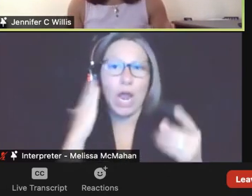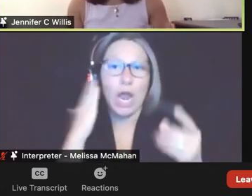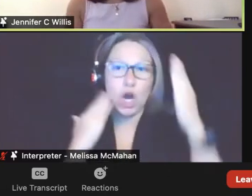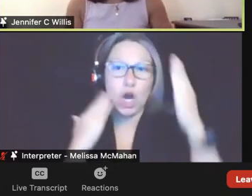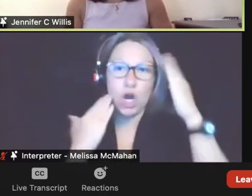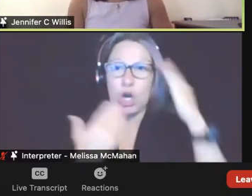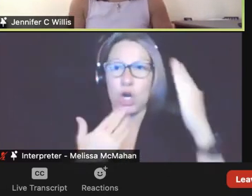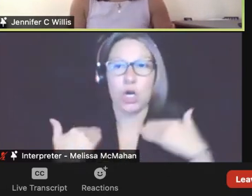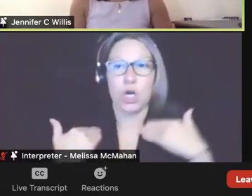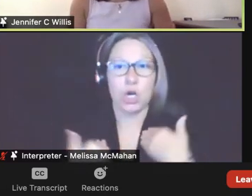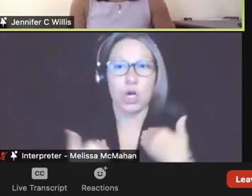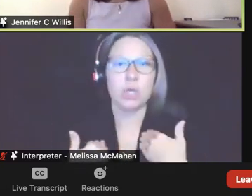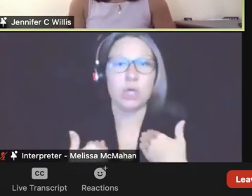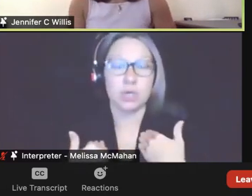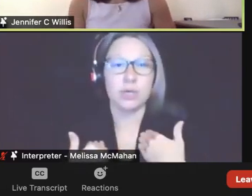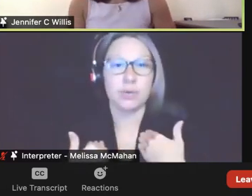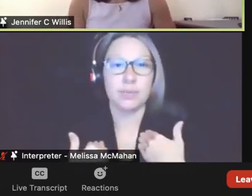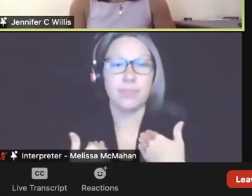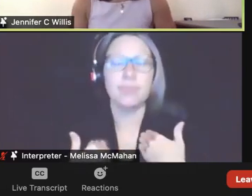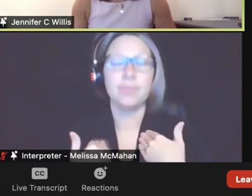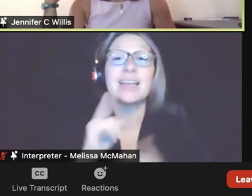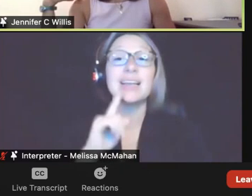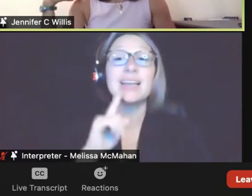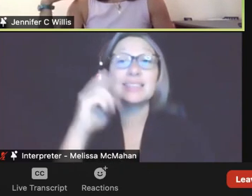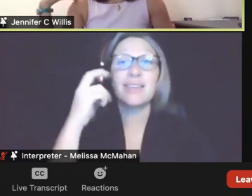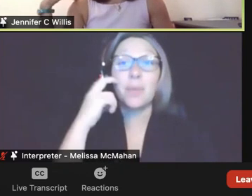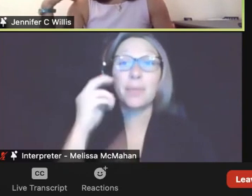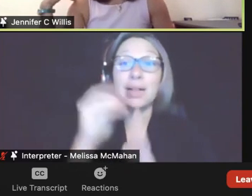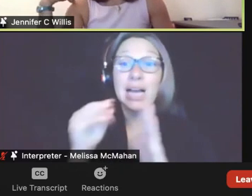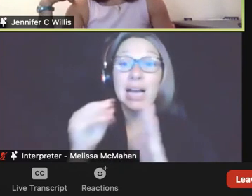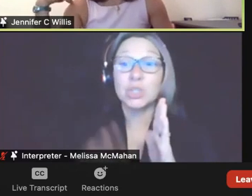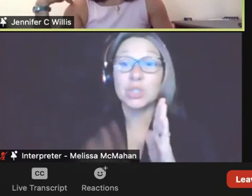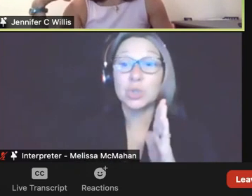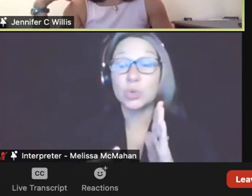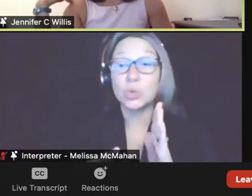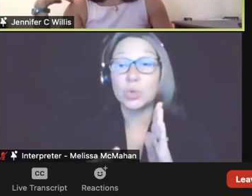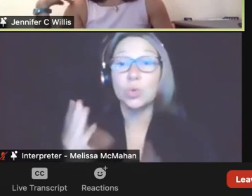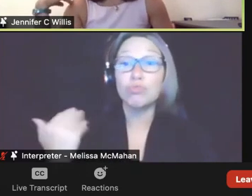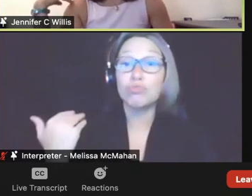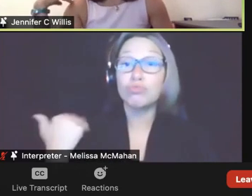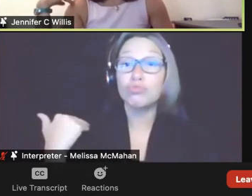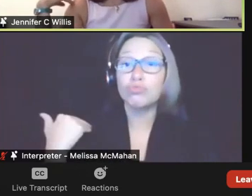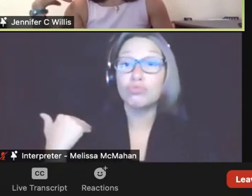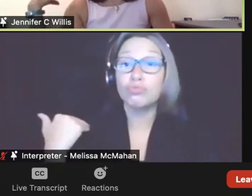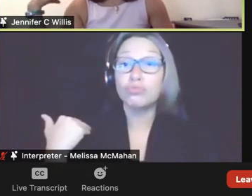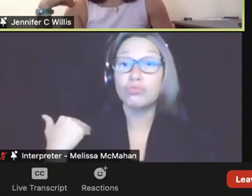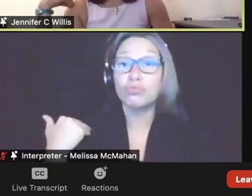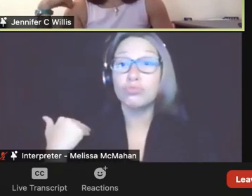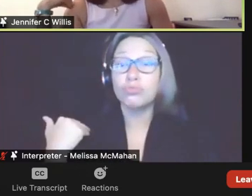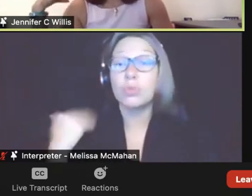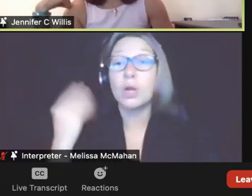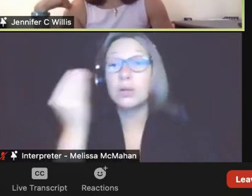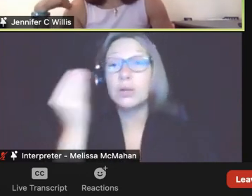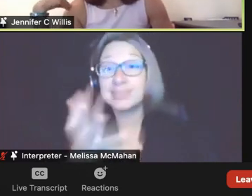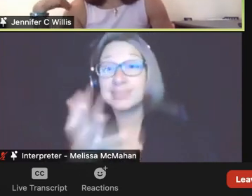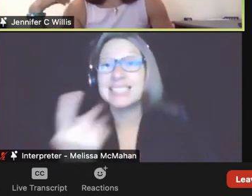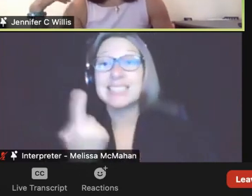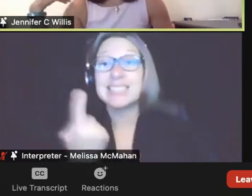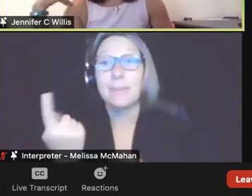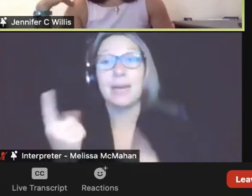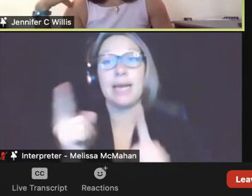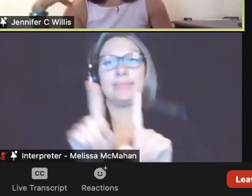is touching. For our deafblind students, it's even a way, a tap on the shoulder, just to orient them to someone is there with